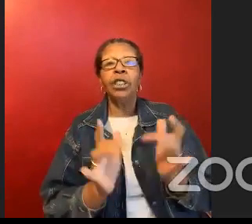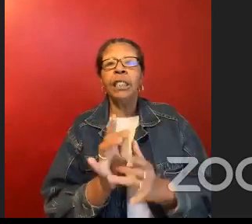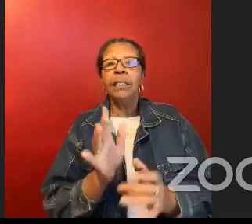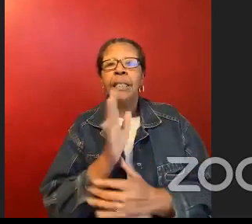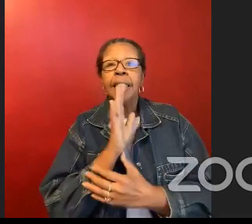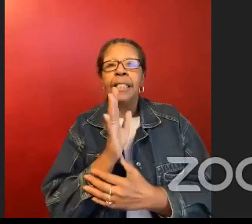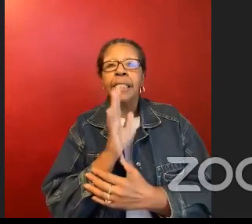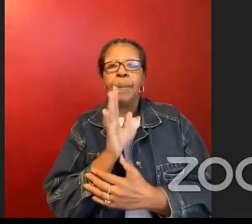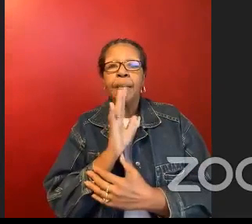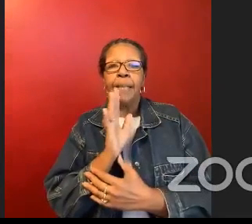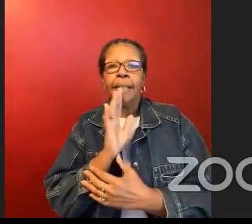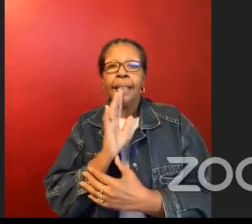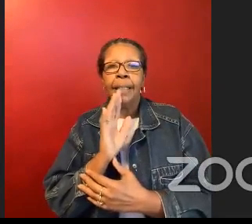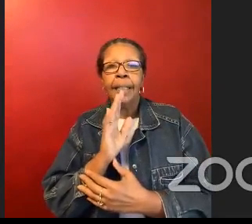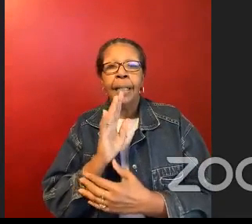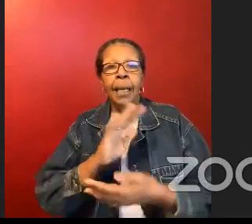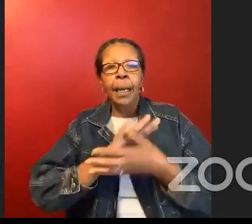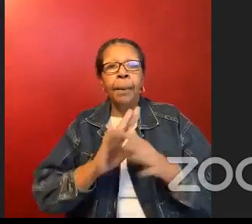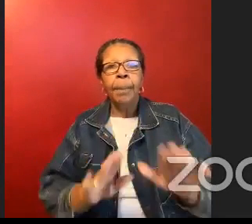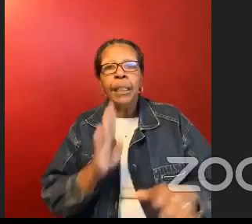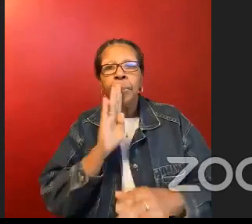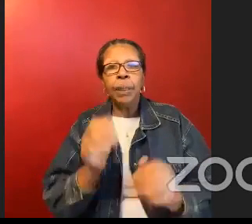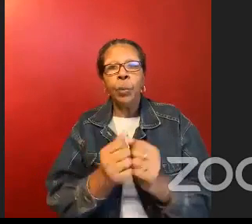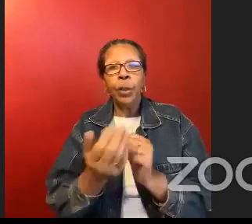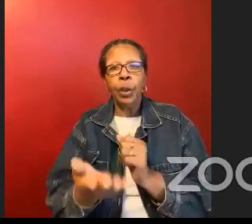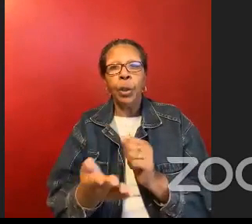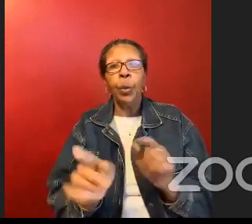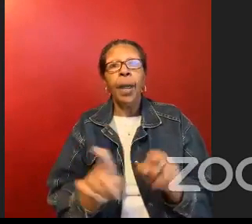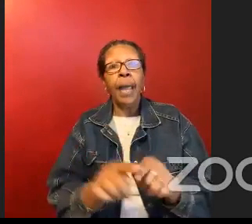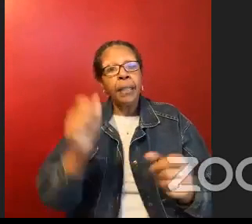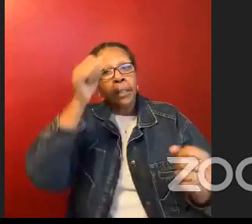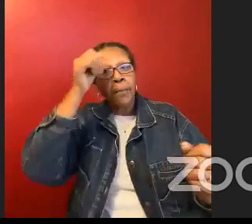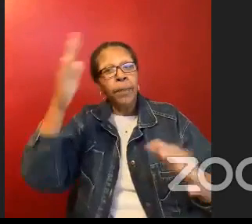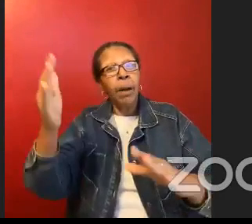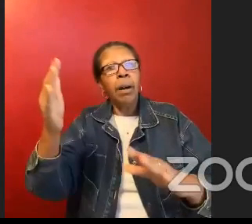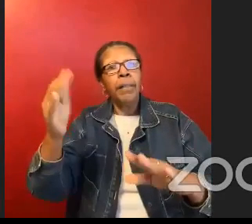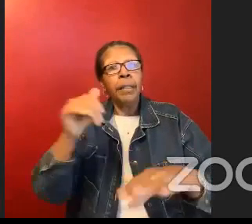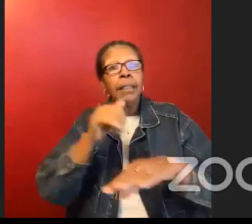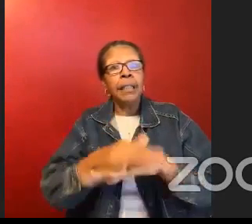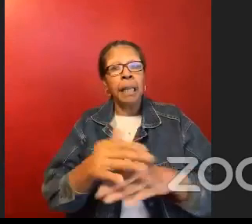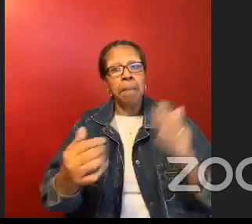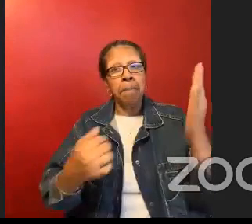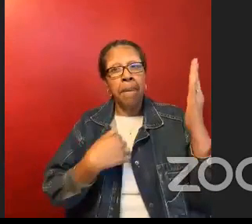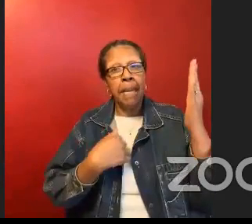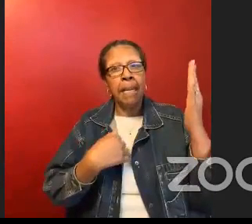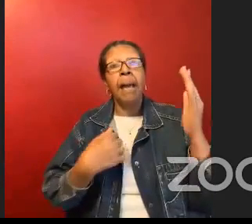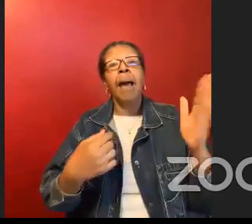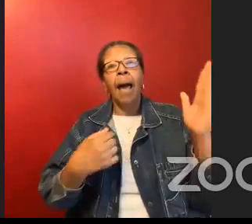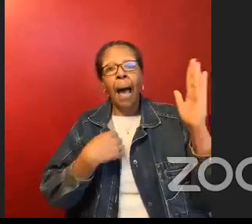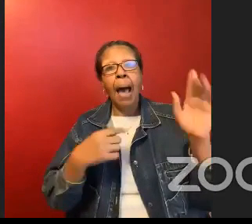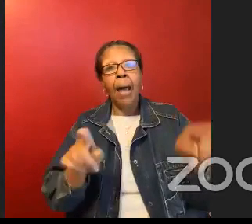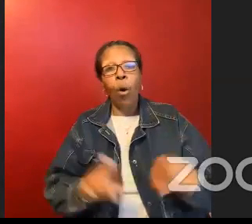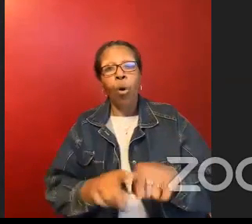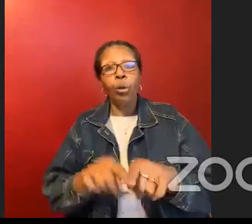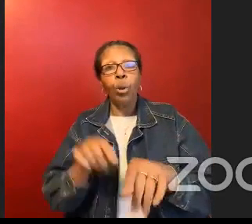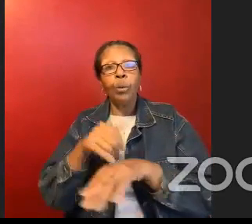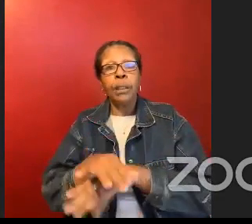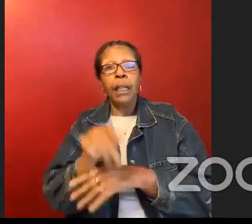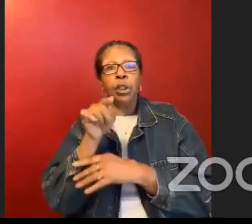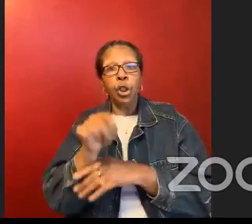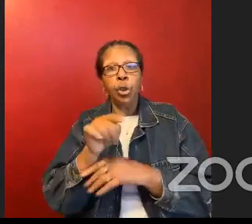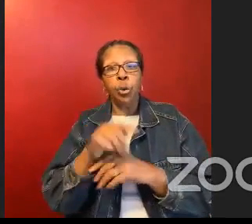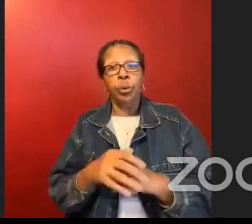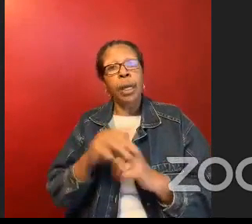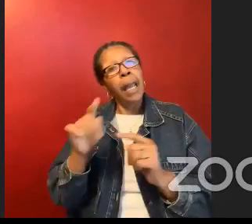be with you. As the Father has sent me, so I send you. When he had said this, he breathed